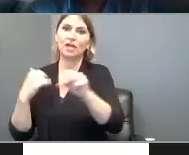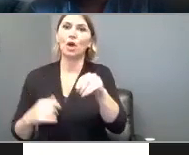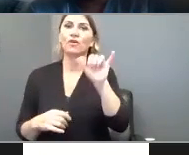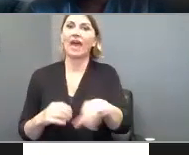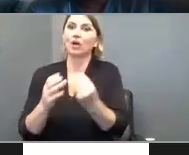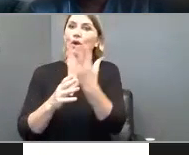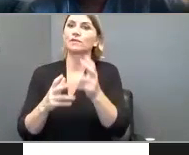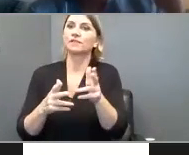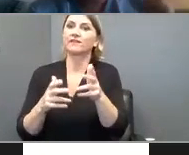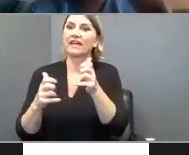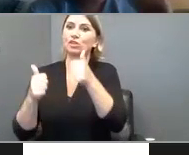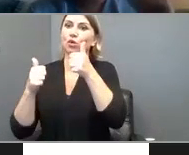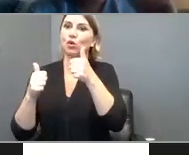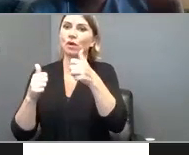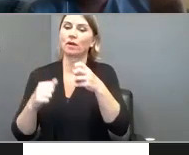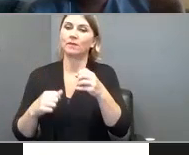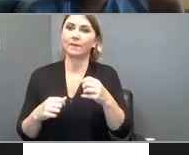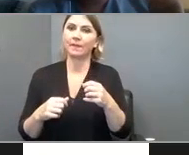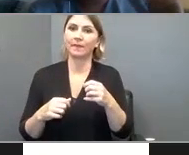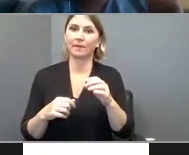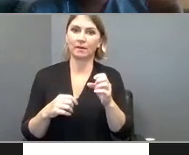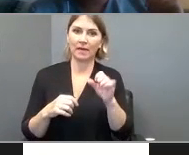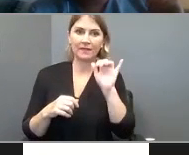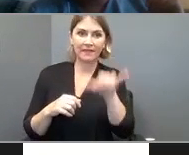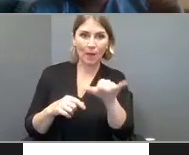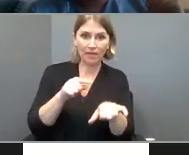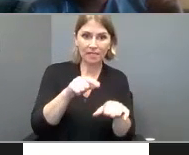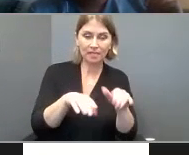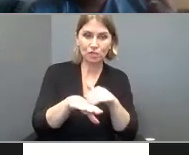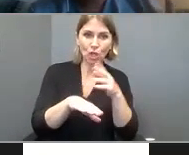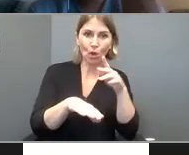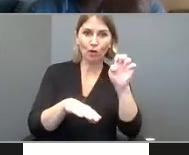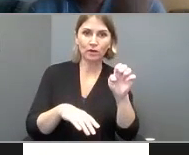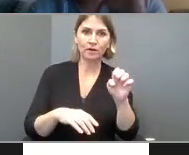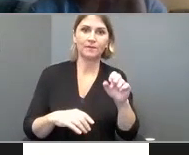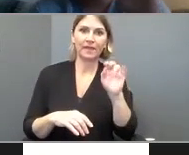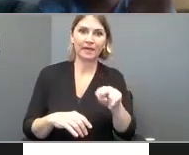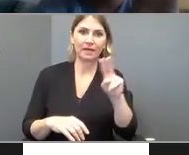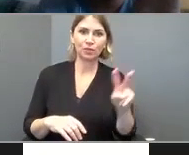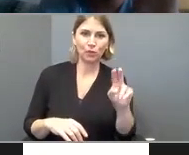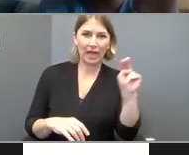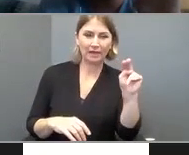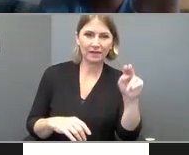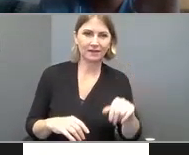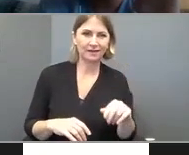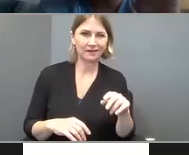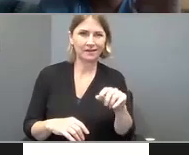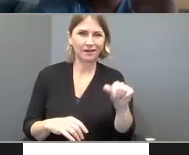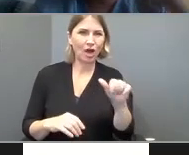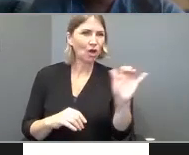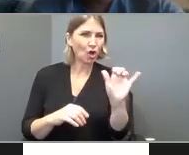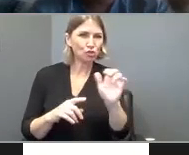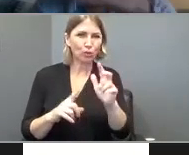much slower than exponential functions such as 2 to the power of n. The other end also applies, that